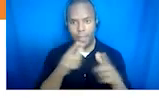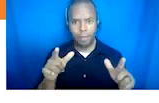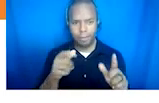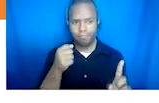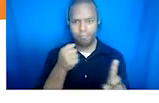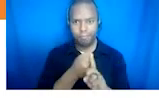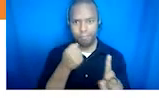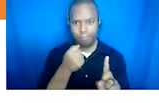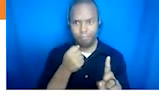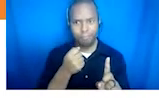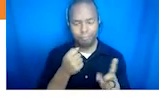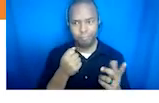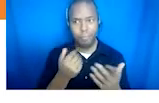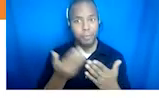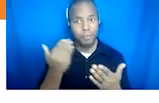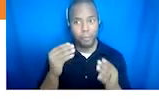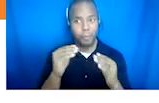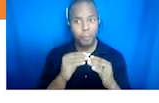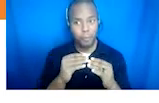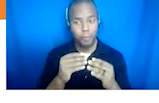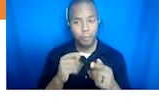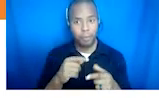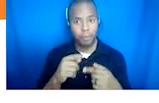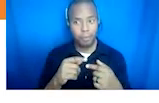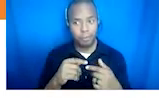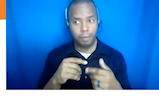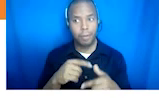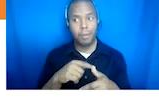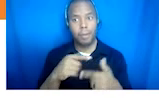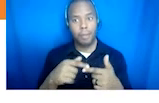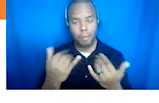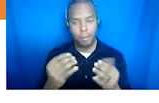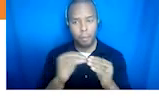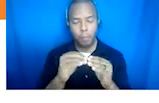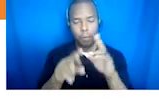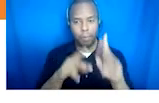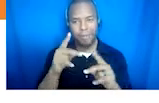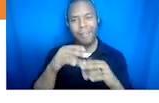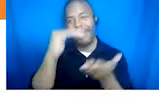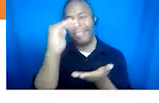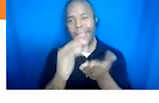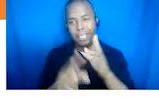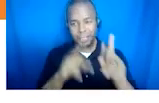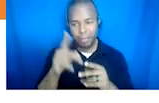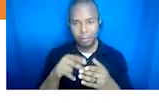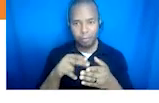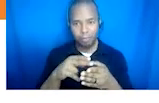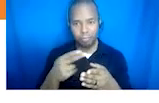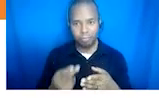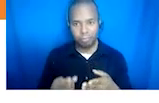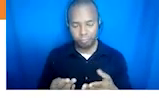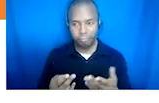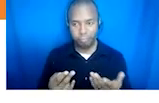at colleges, you know, due to enrollment decline. You know, they start picking out or they